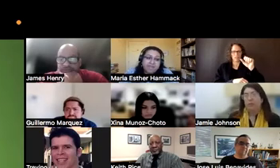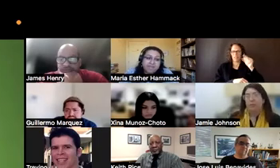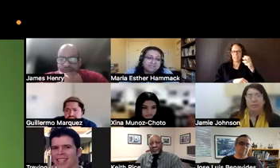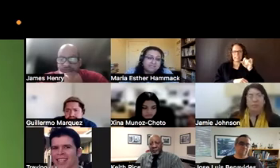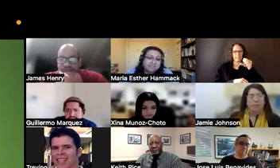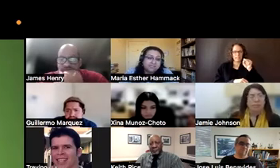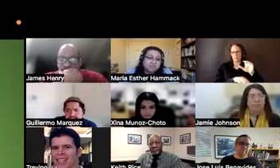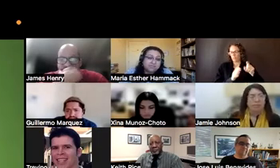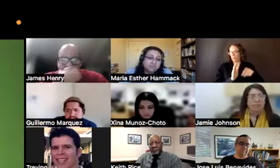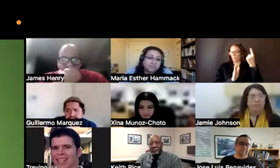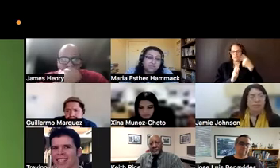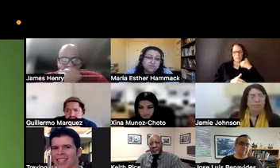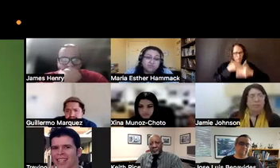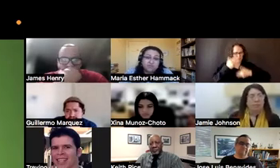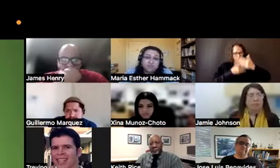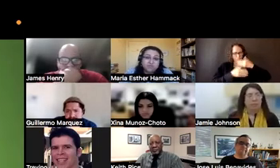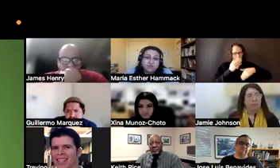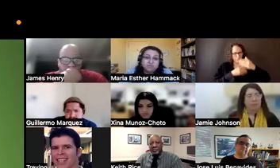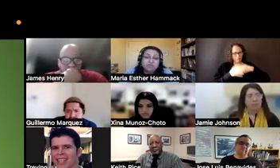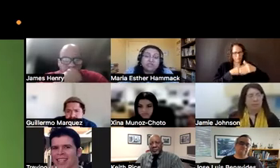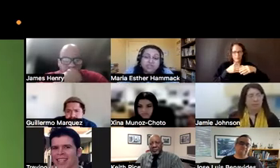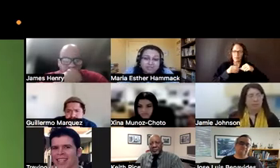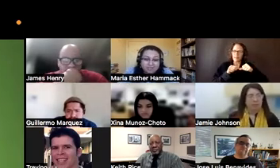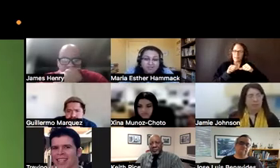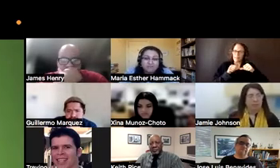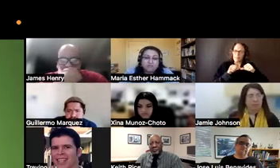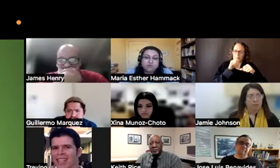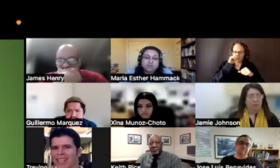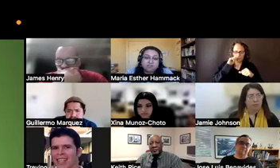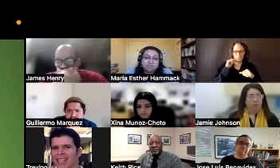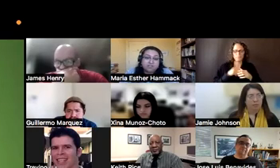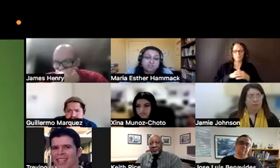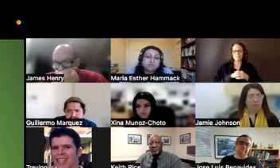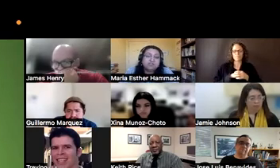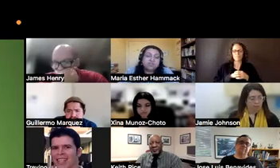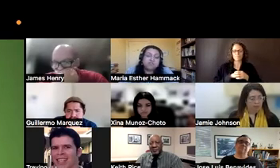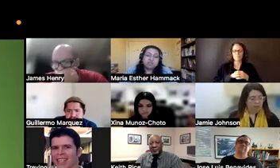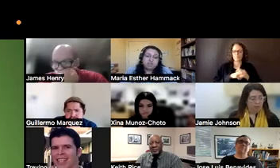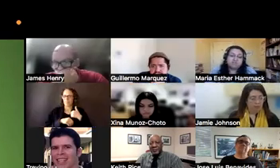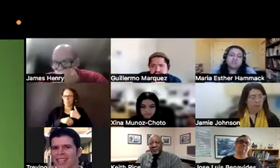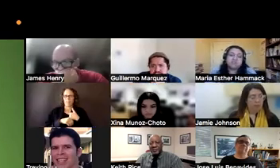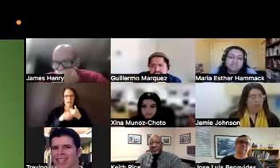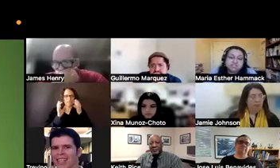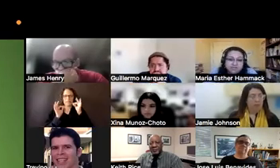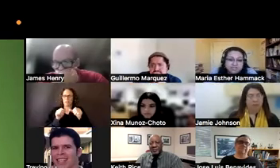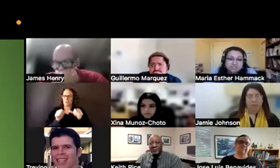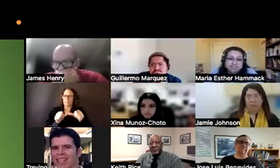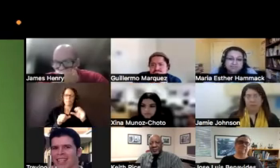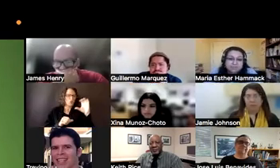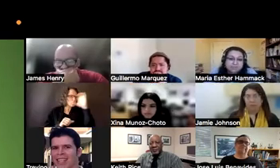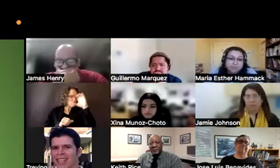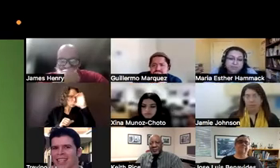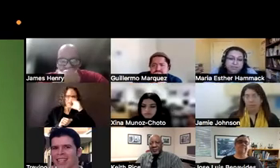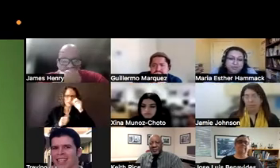And that has led me to this journey of, you know, looking for the, looking and recovering the experiences